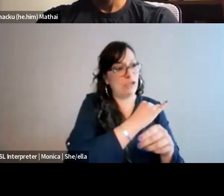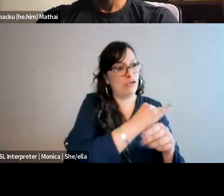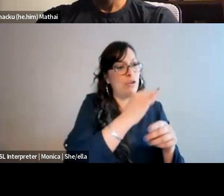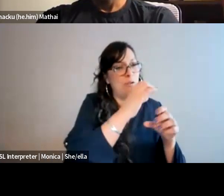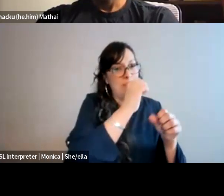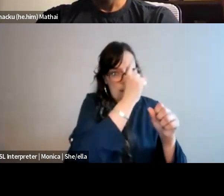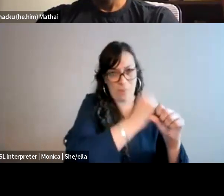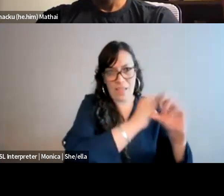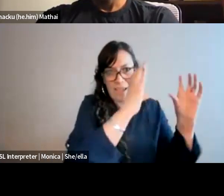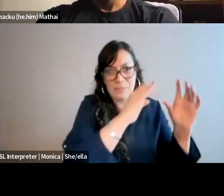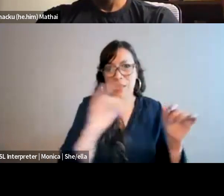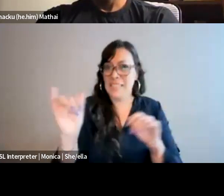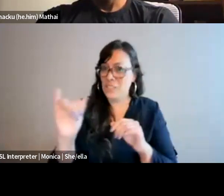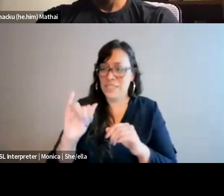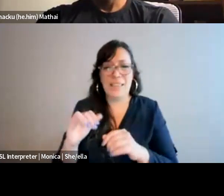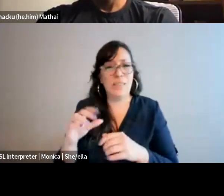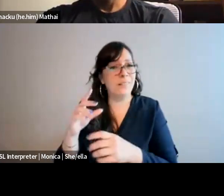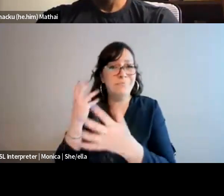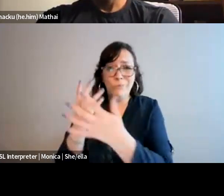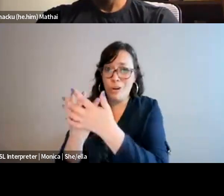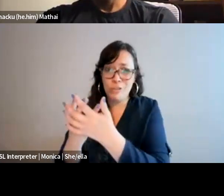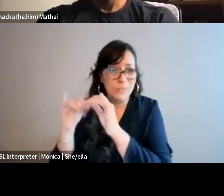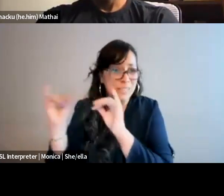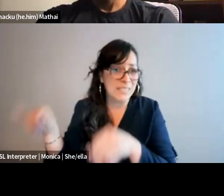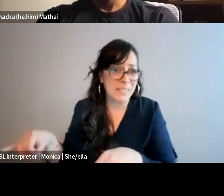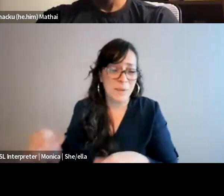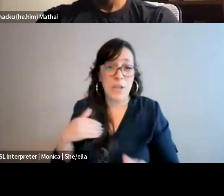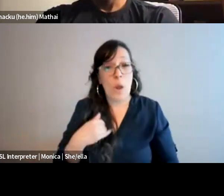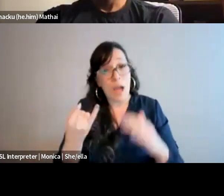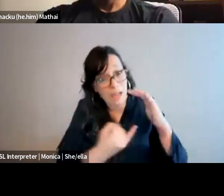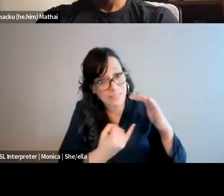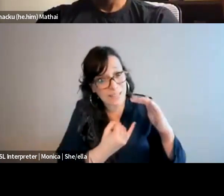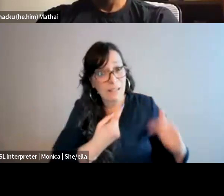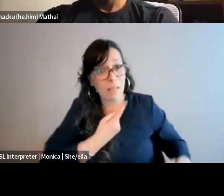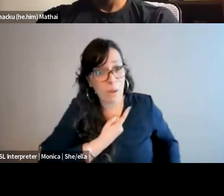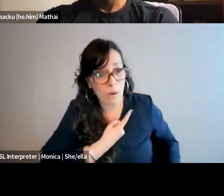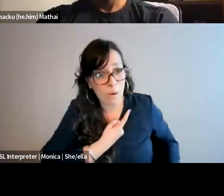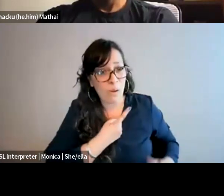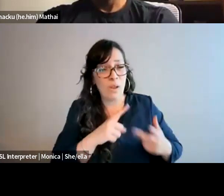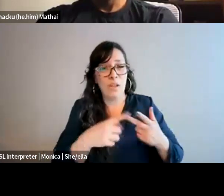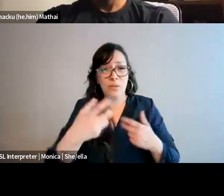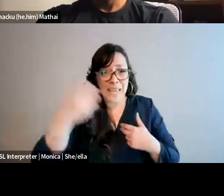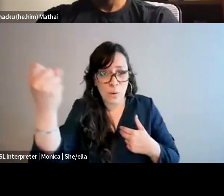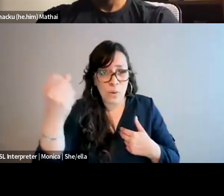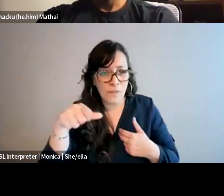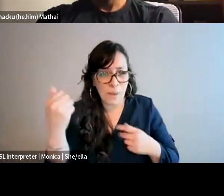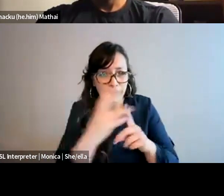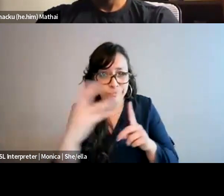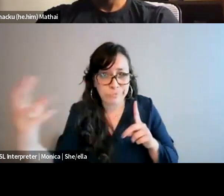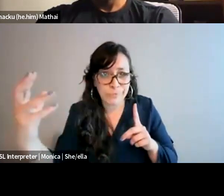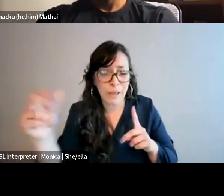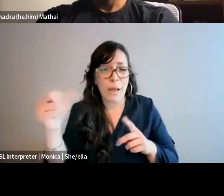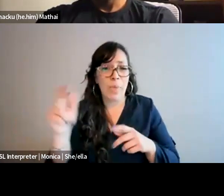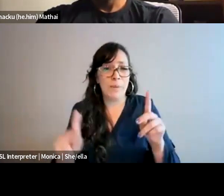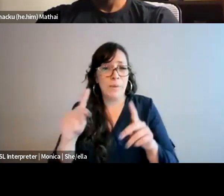like the carceral system, right? When you are isolated and alone and you're taken away from other people, that also impacts your